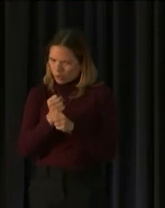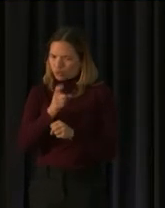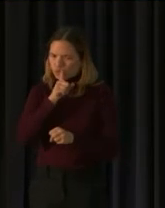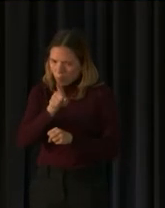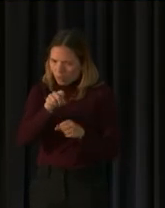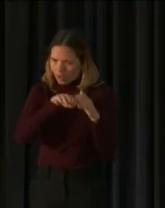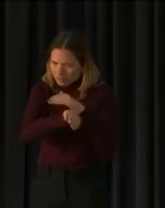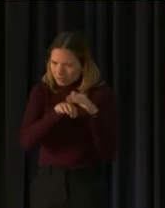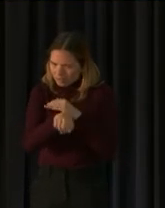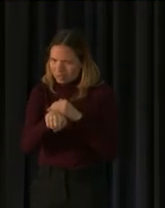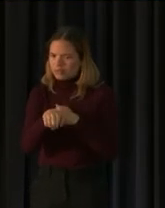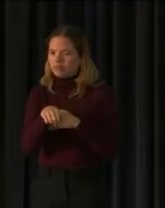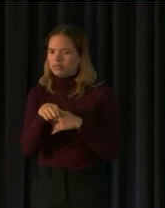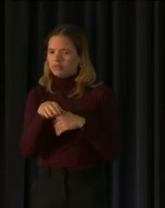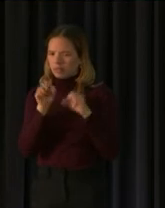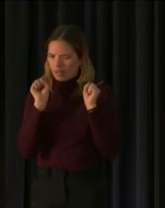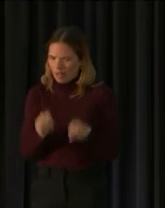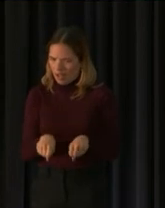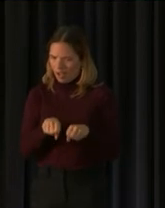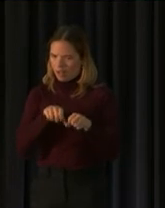if for their first shot.